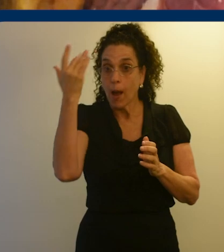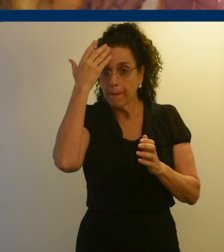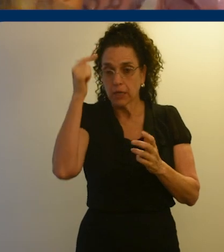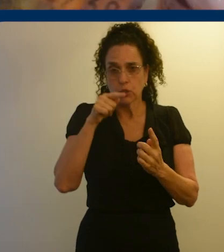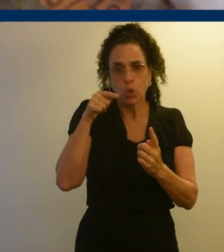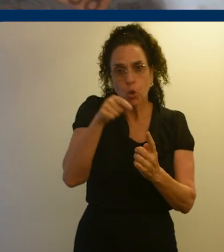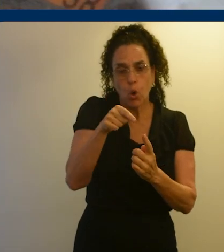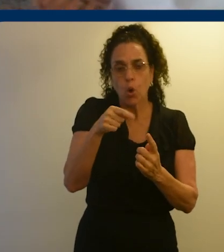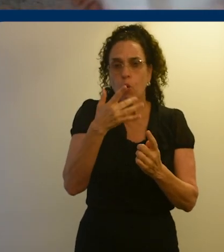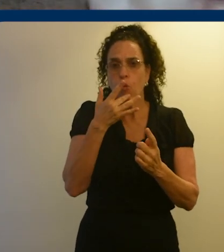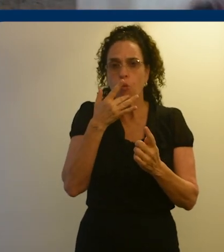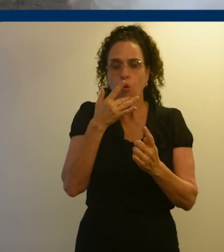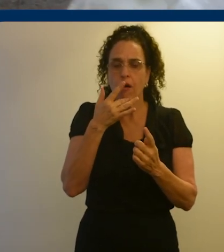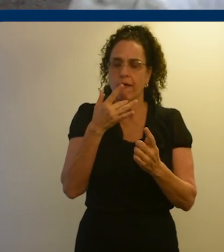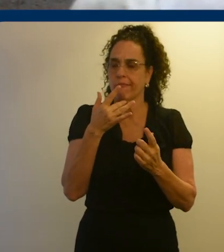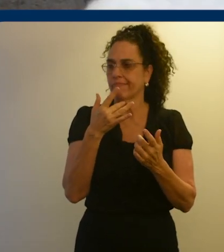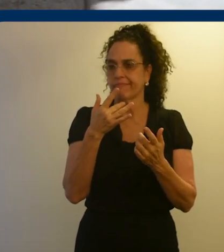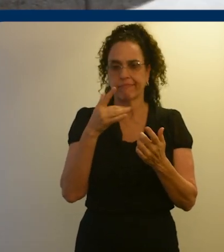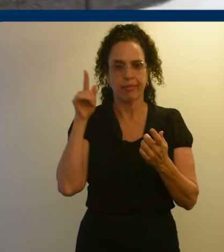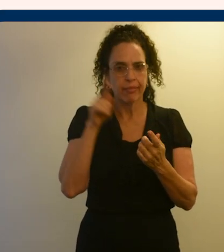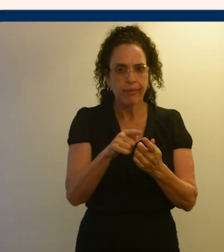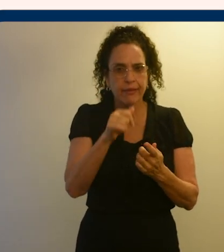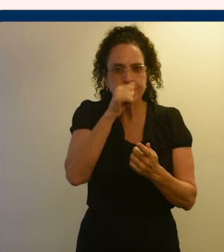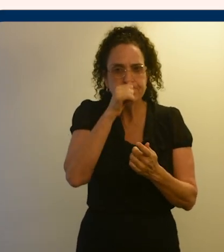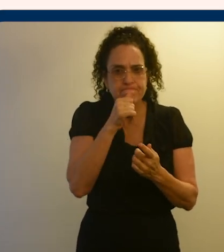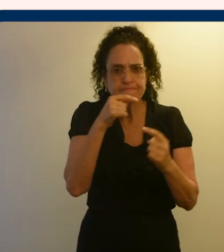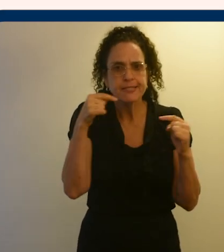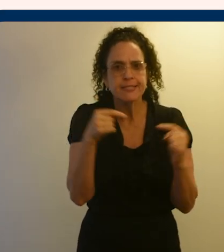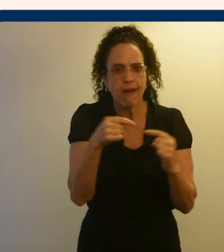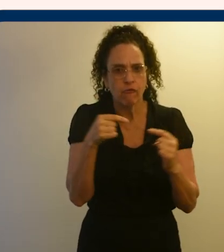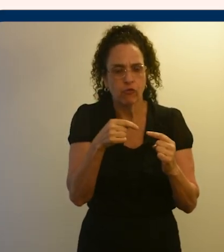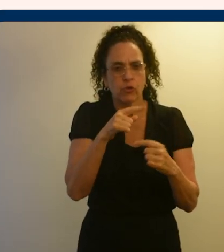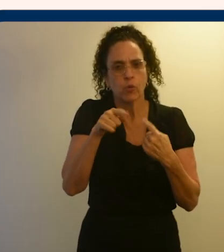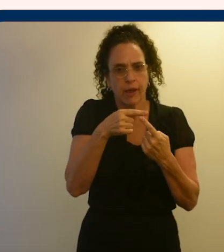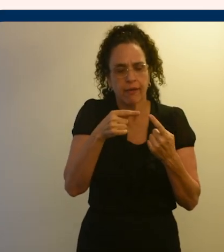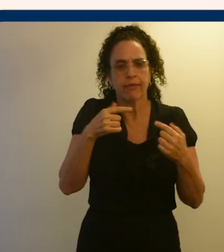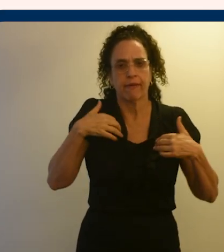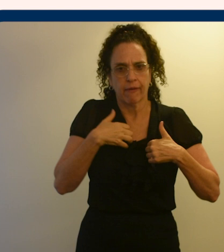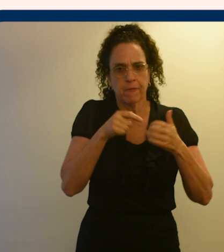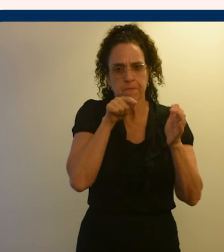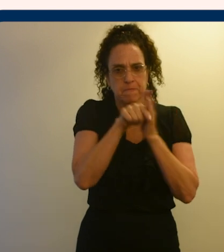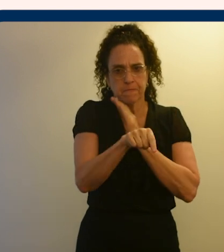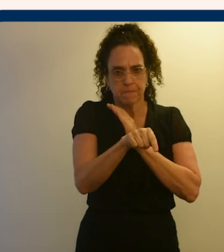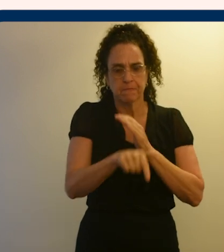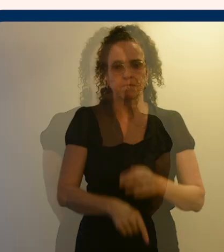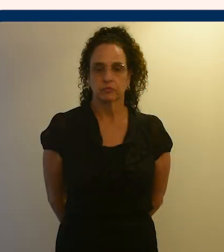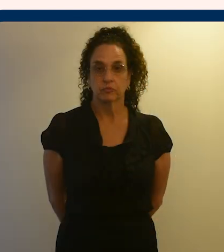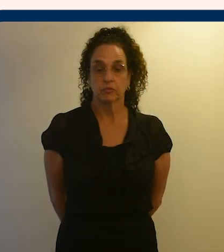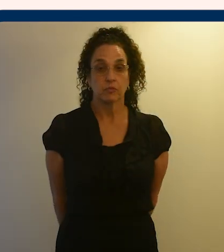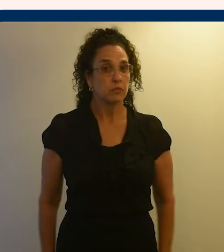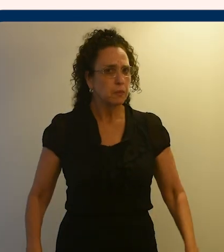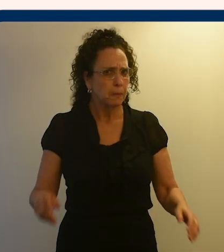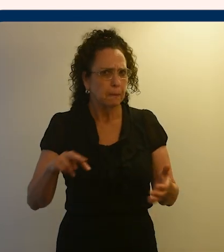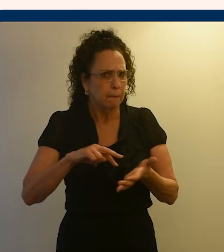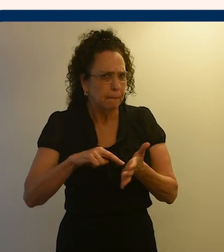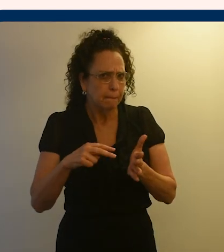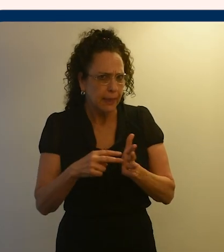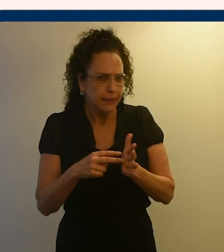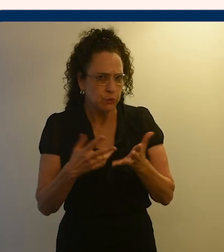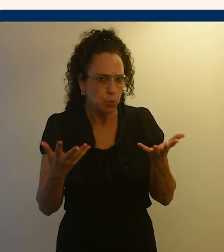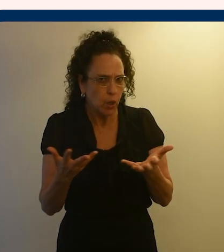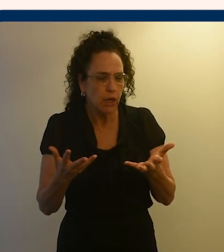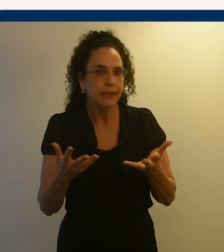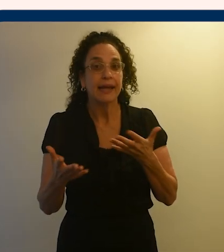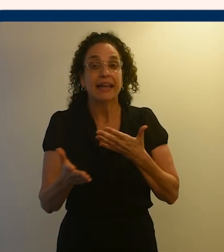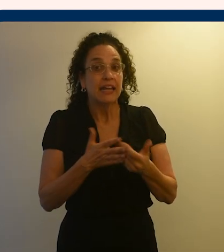to lessen the suffering of the animal. This means that though the animal may be one that is kosher,